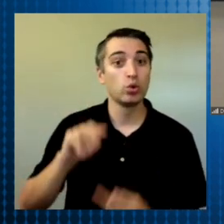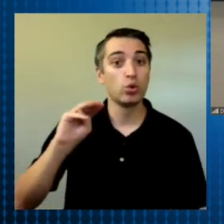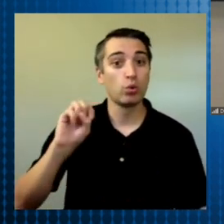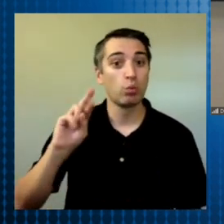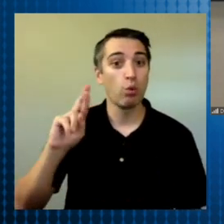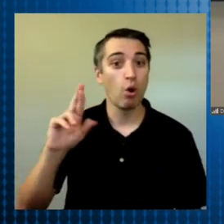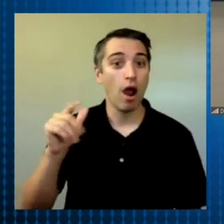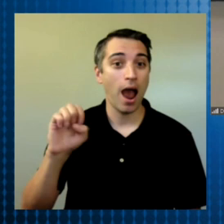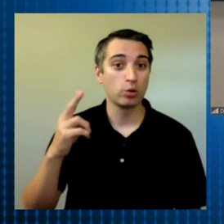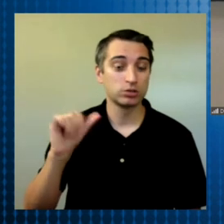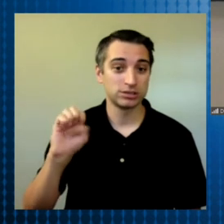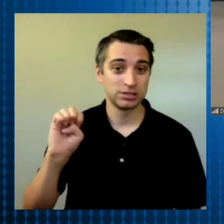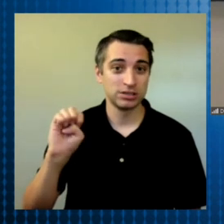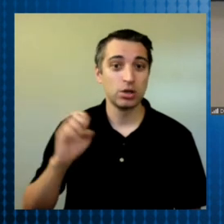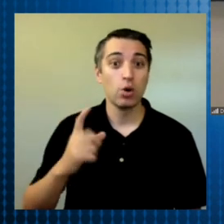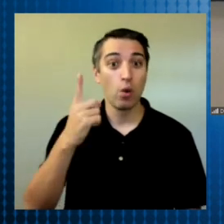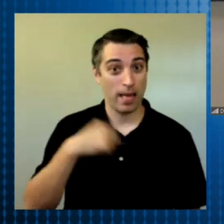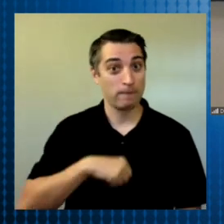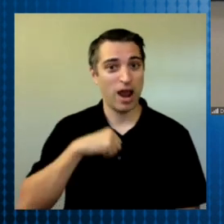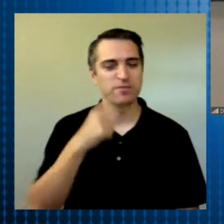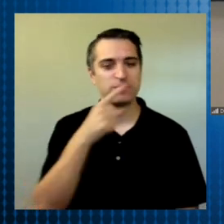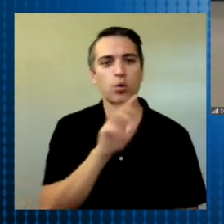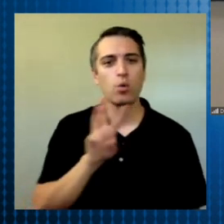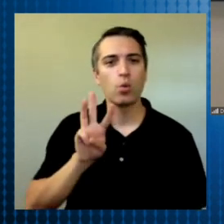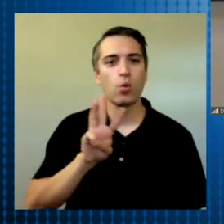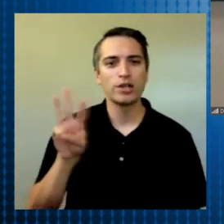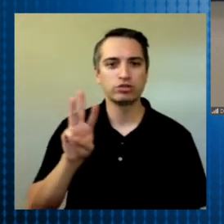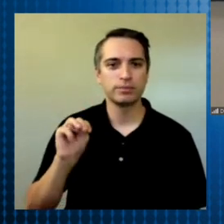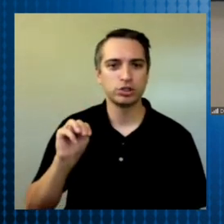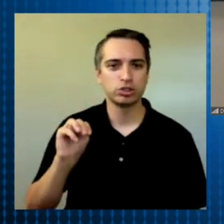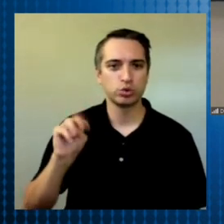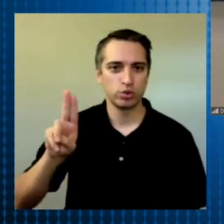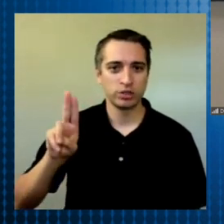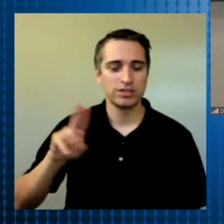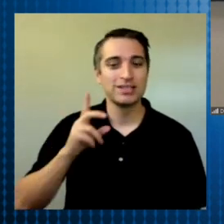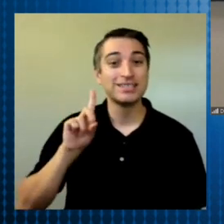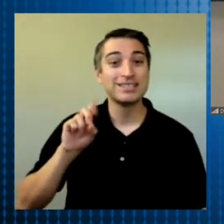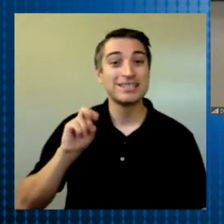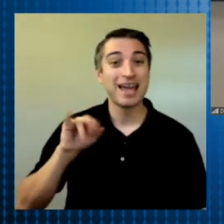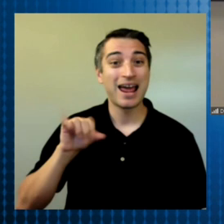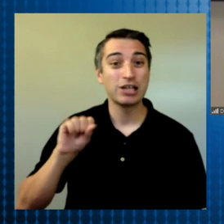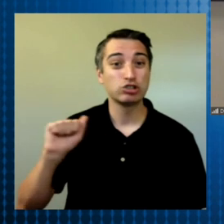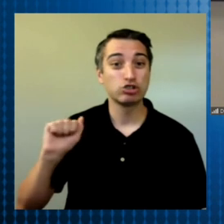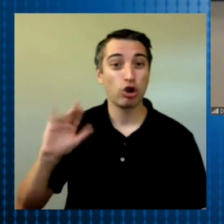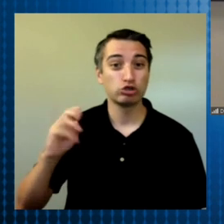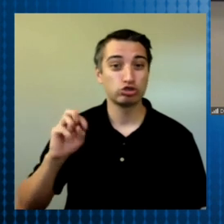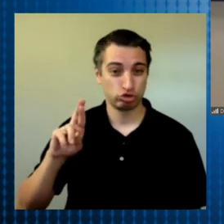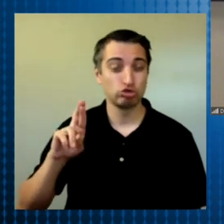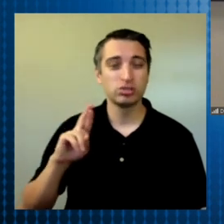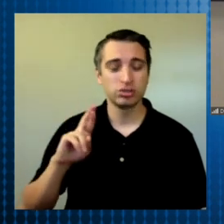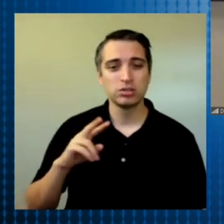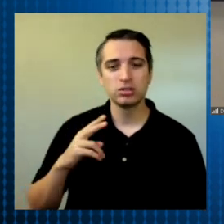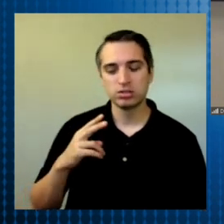of a little bit is that at Western Michigan, as I told you, Dennis Archer was my roommate. And that was a third guy in our group